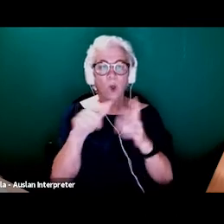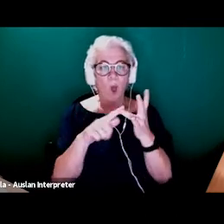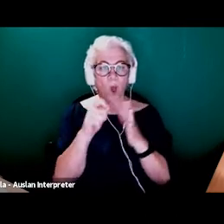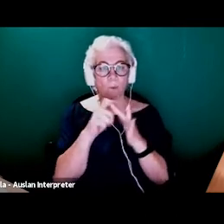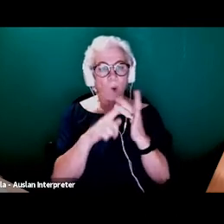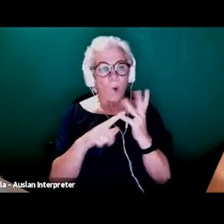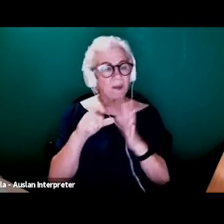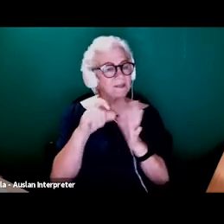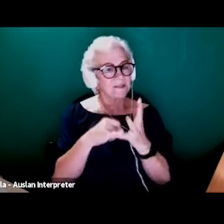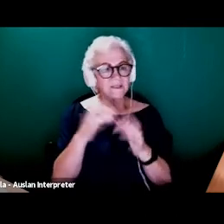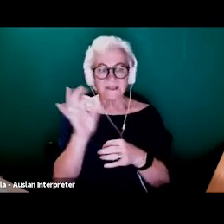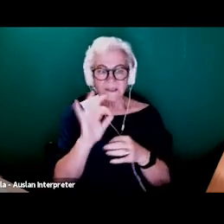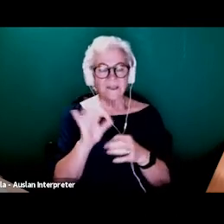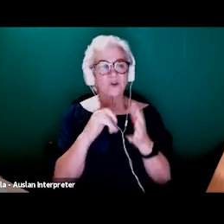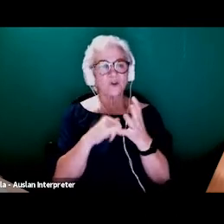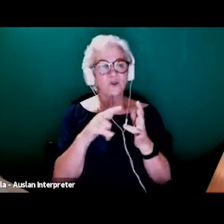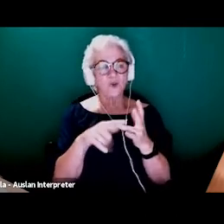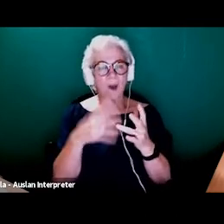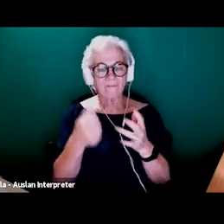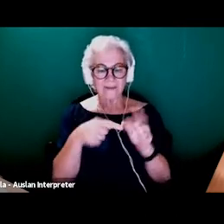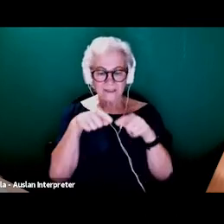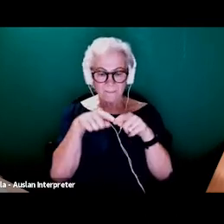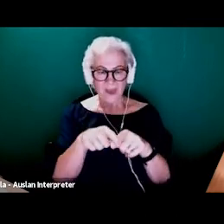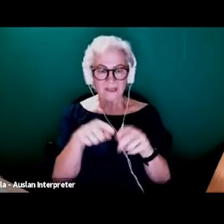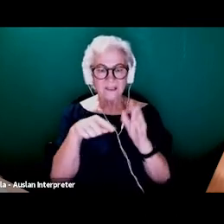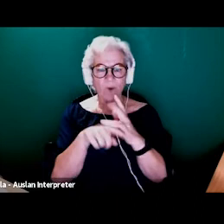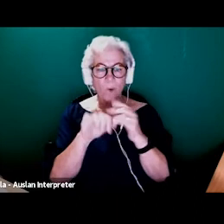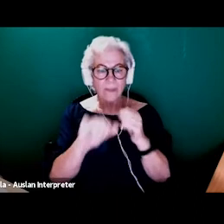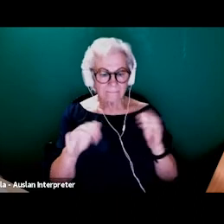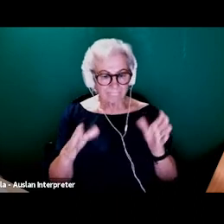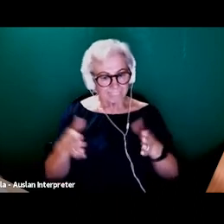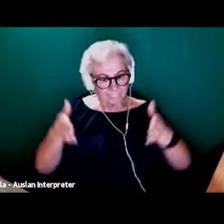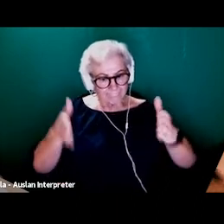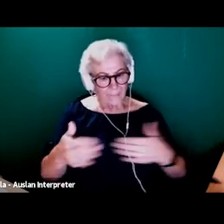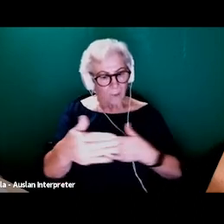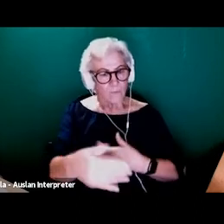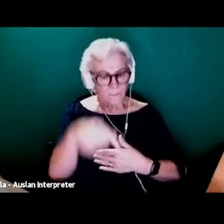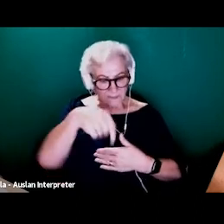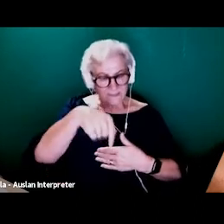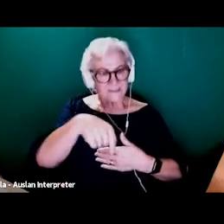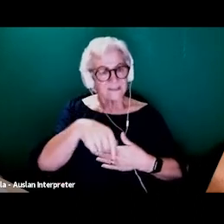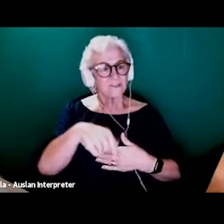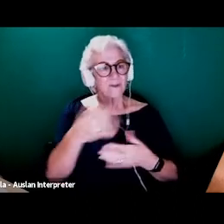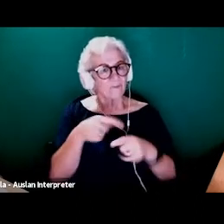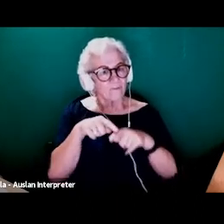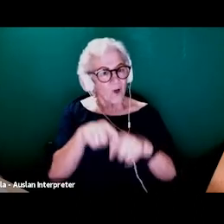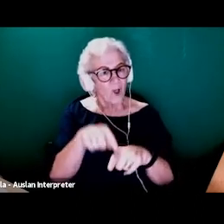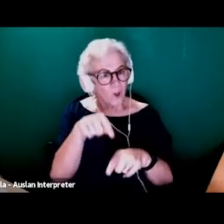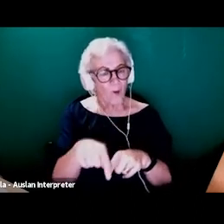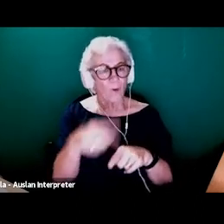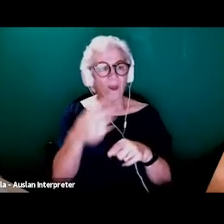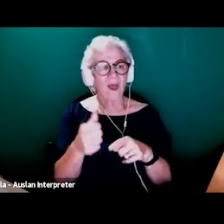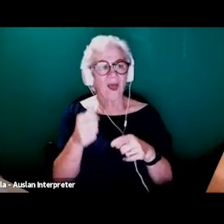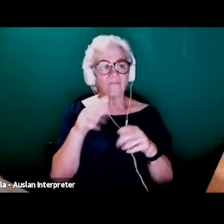is uncertainty in model parameters, as with any mathematical model, especially we have less certainty about